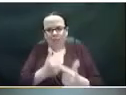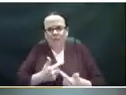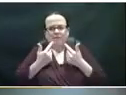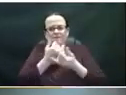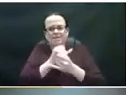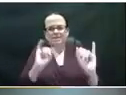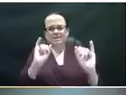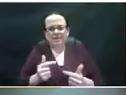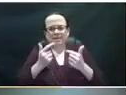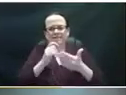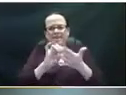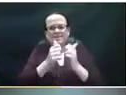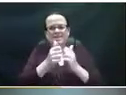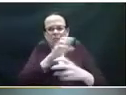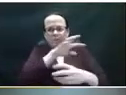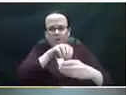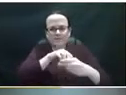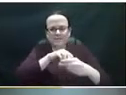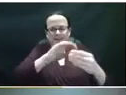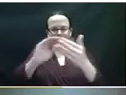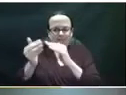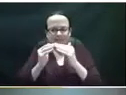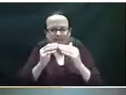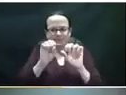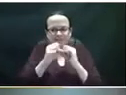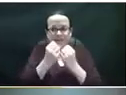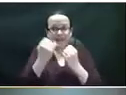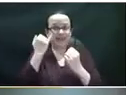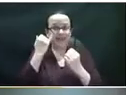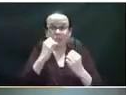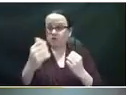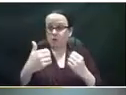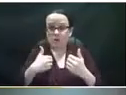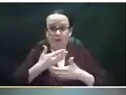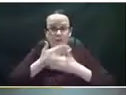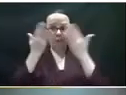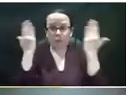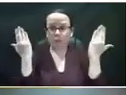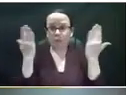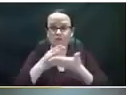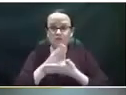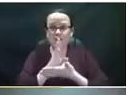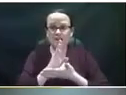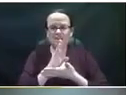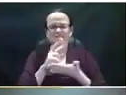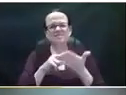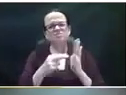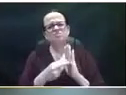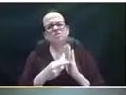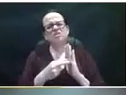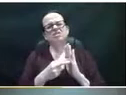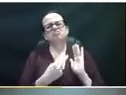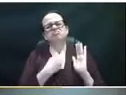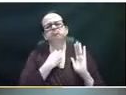how we participate in society. And if we don't have that, well, a lot of us are going to be condemned to simply living in